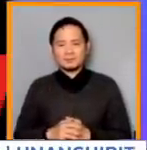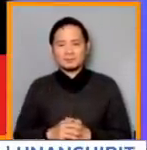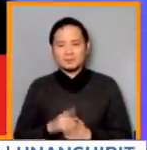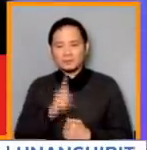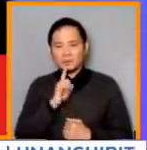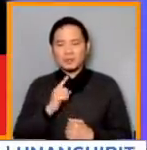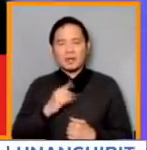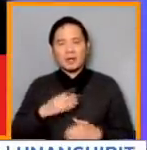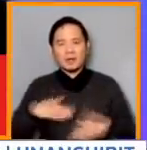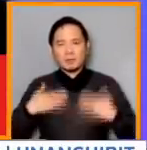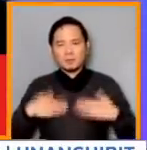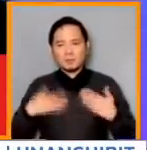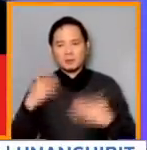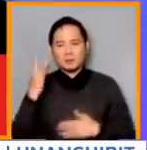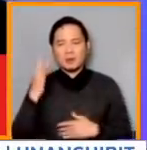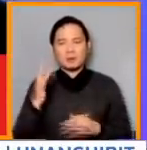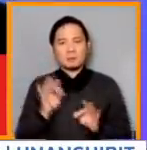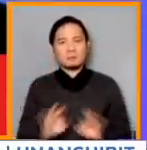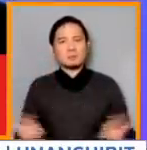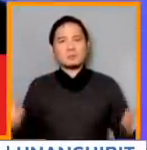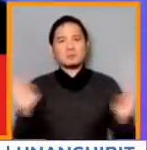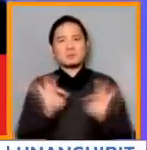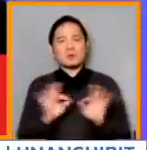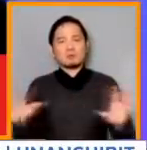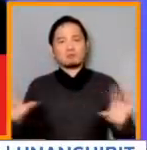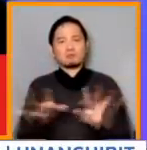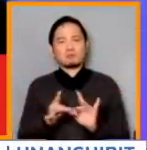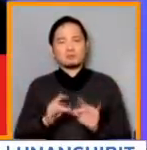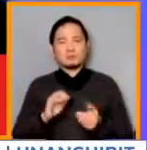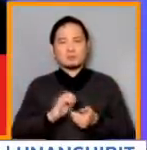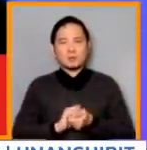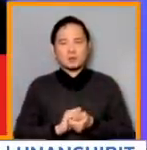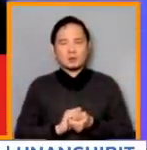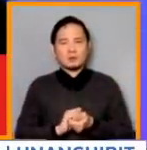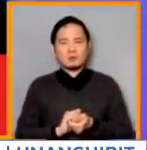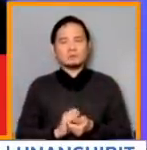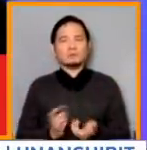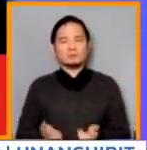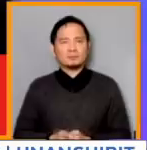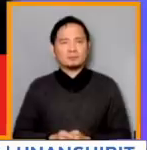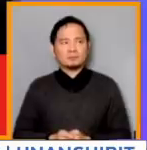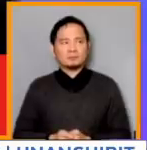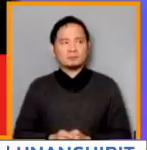the significance of our partnership today ushers in